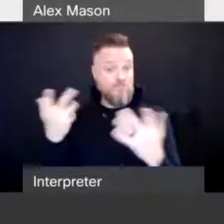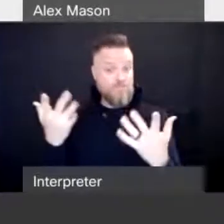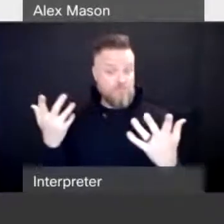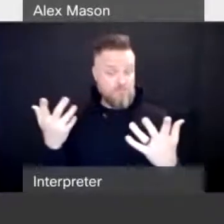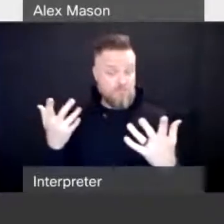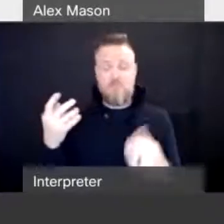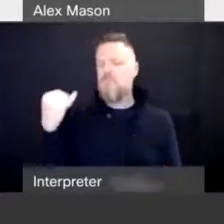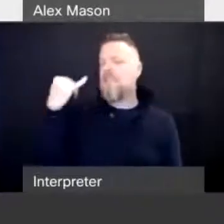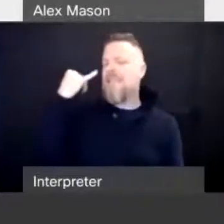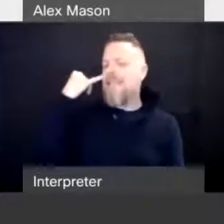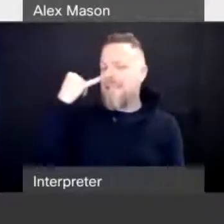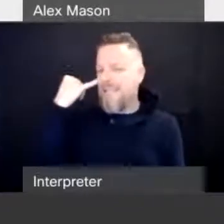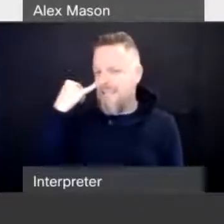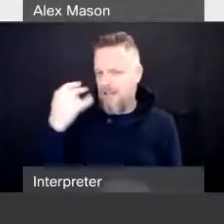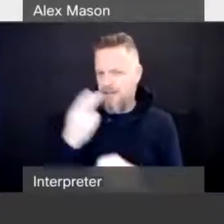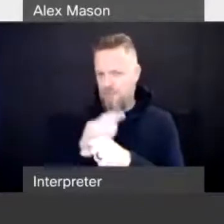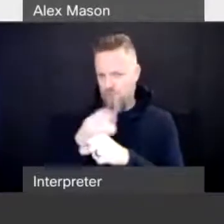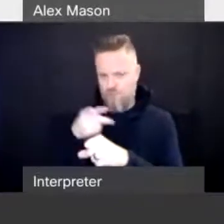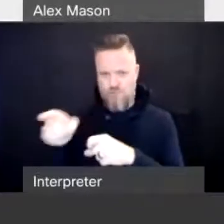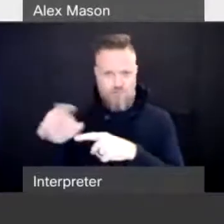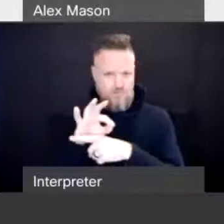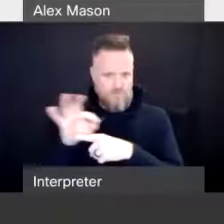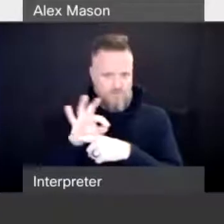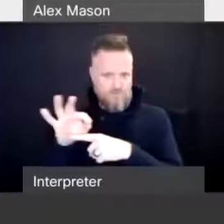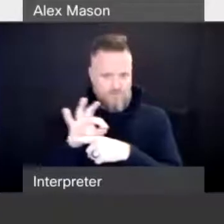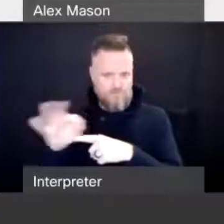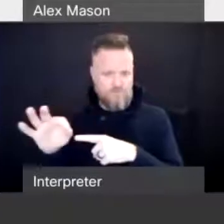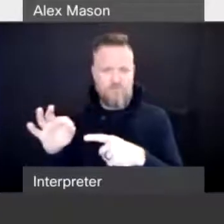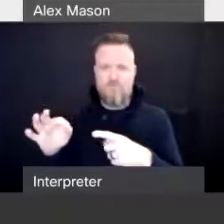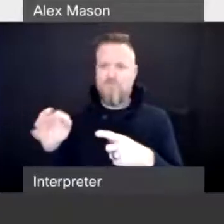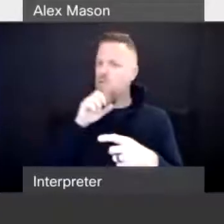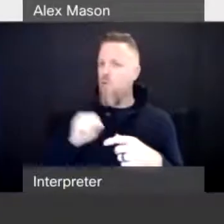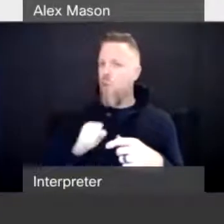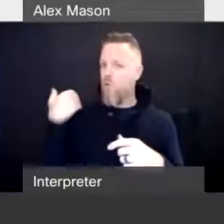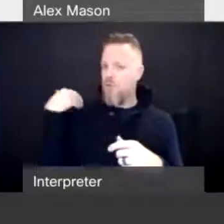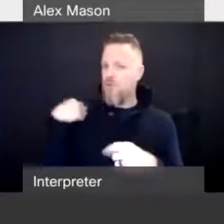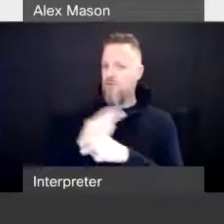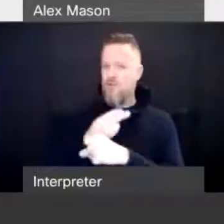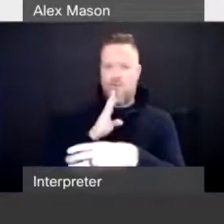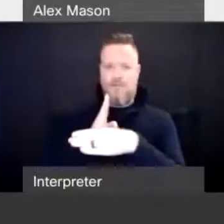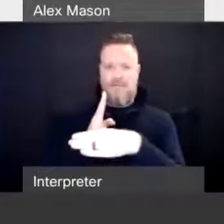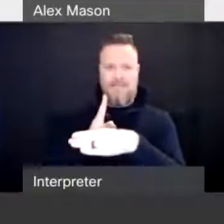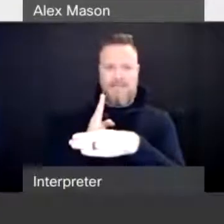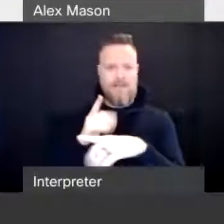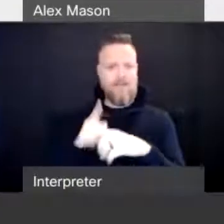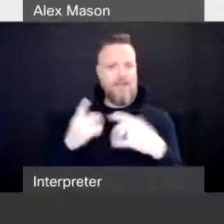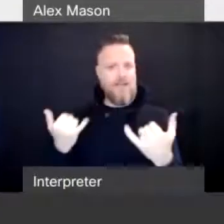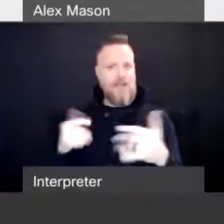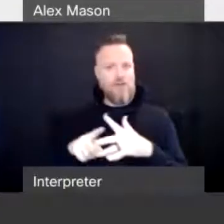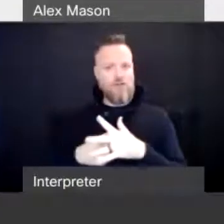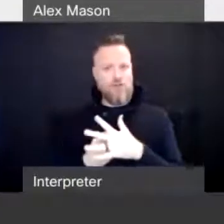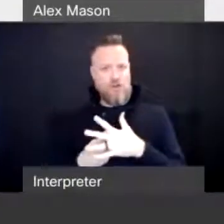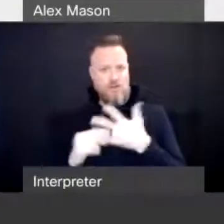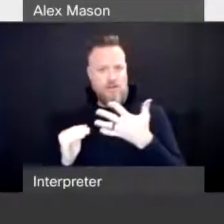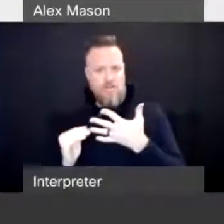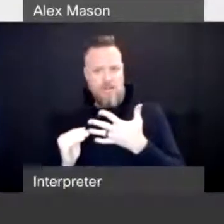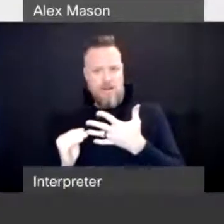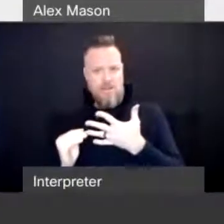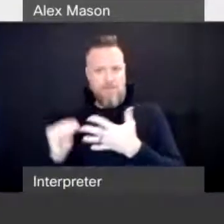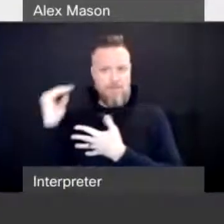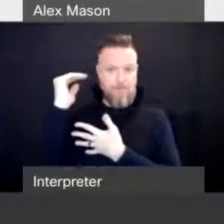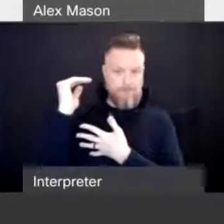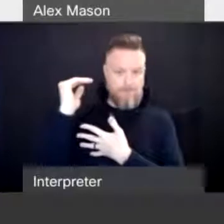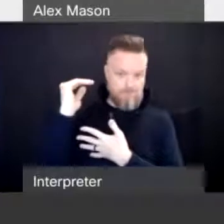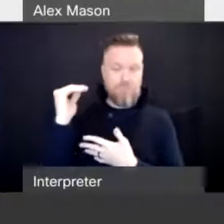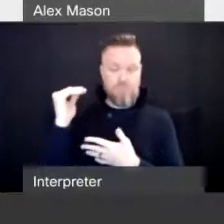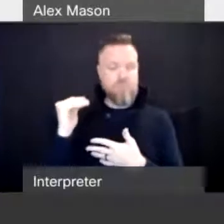if you use this formula, which uses, the old one used the median, this just is a bottom starting point, then I think